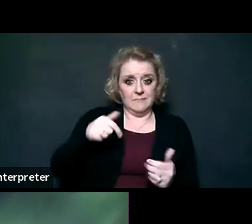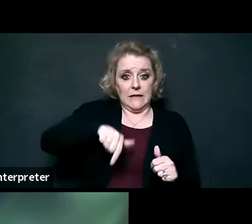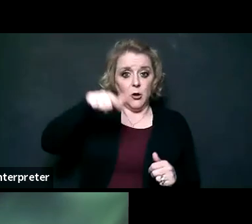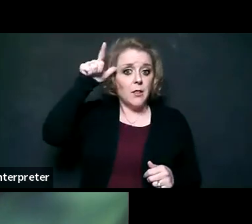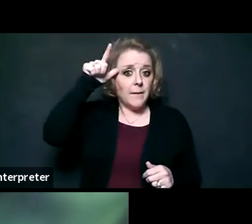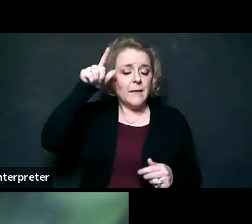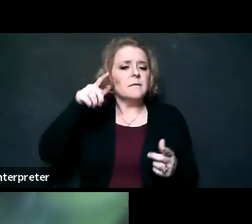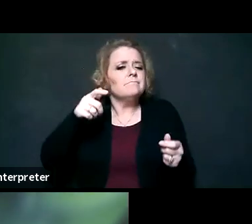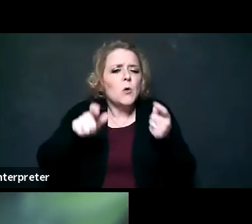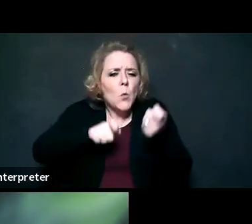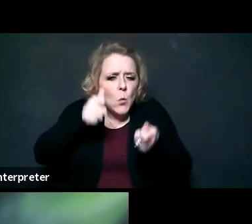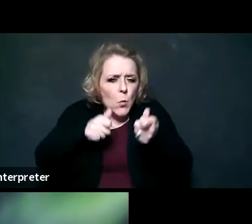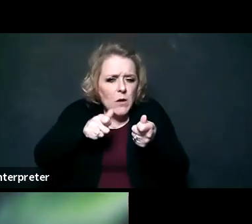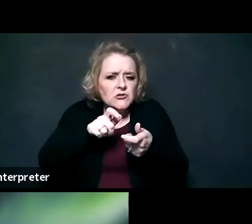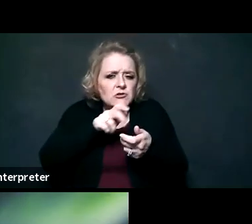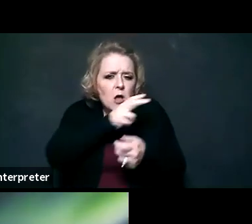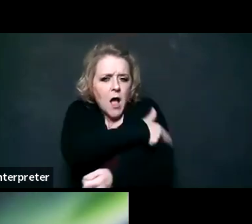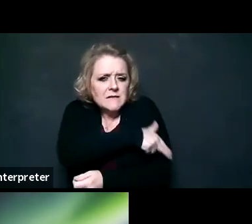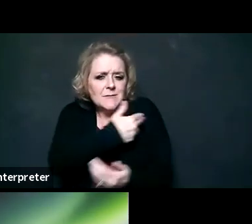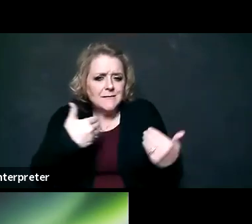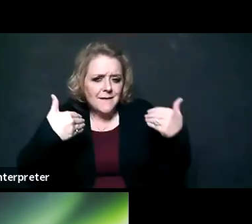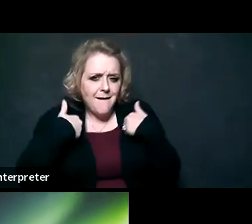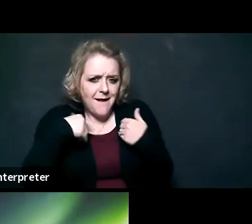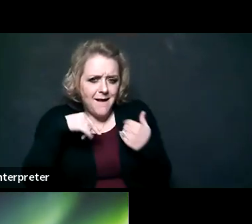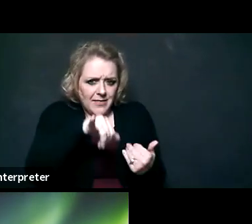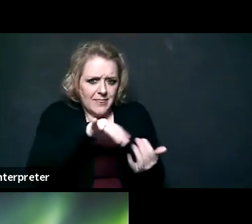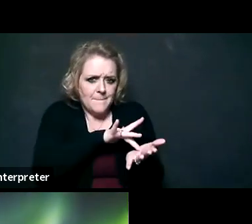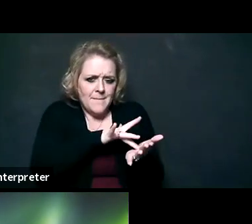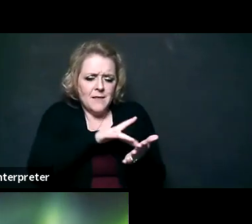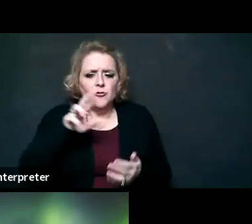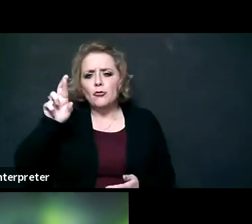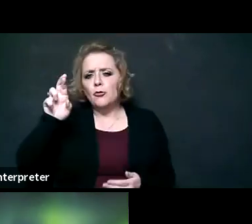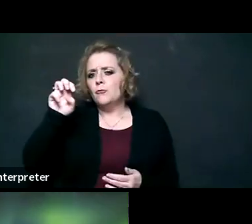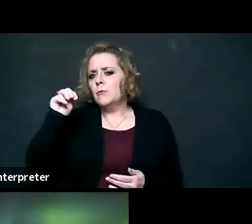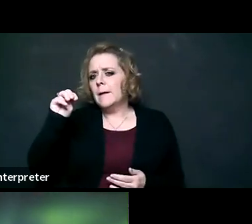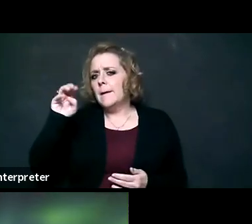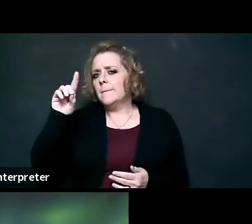specifically have the remdesivir drug?